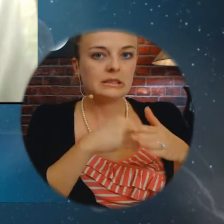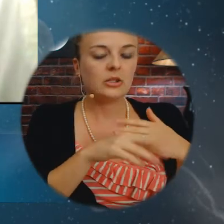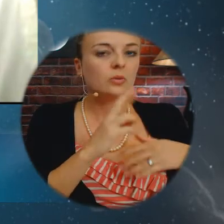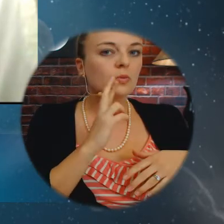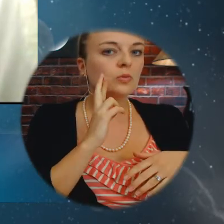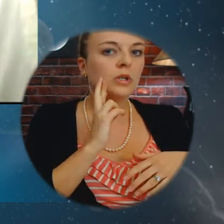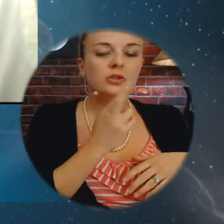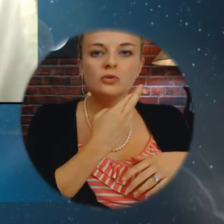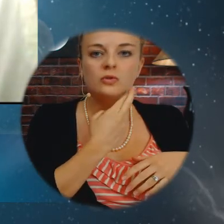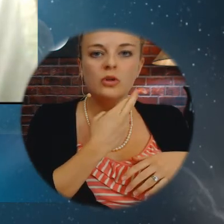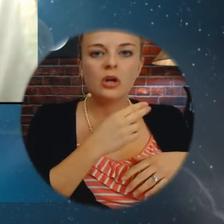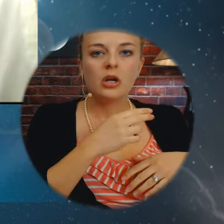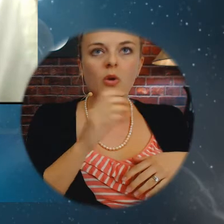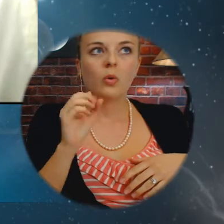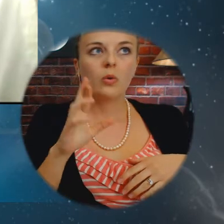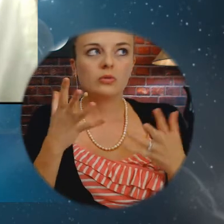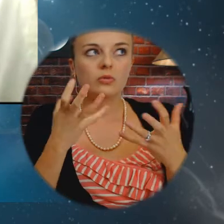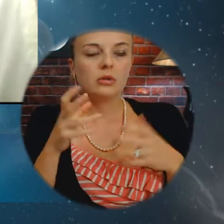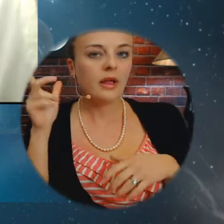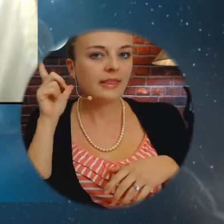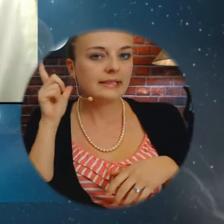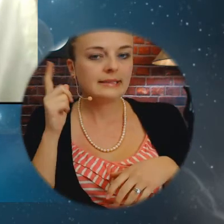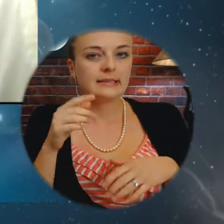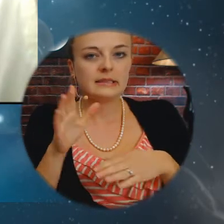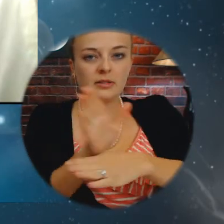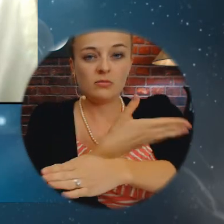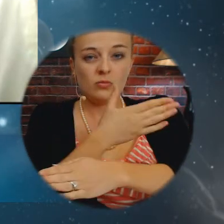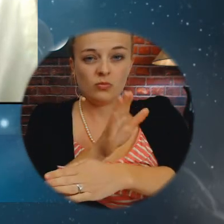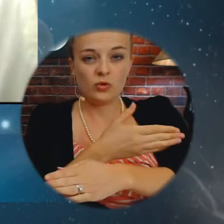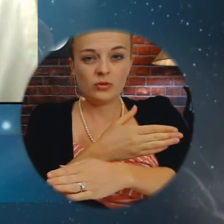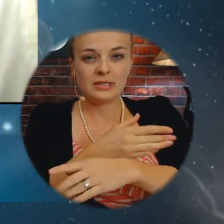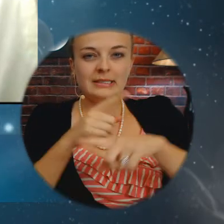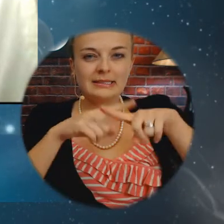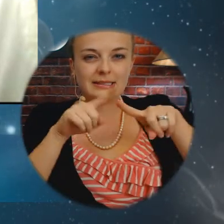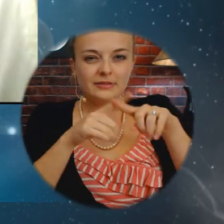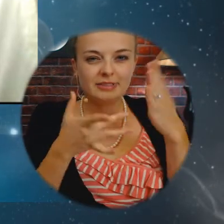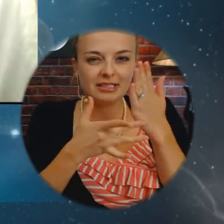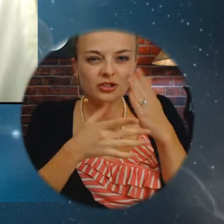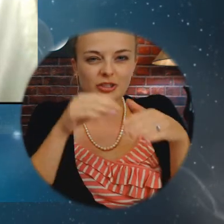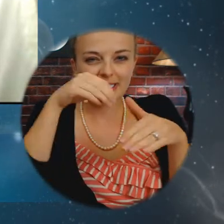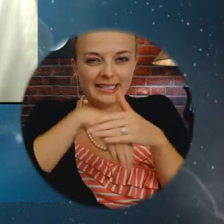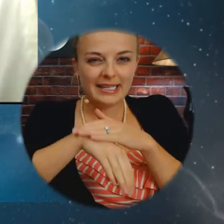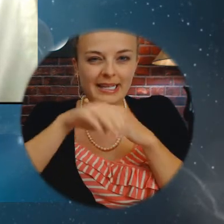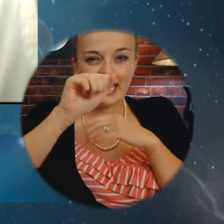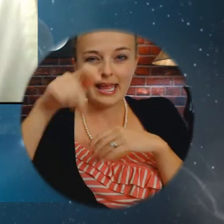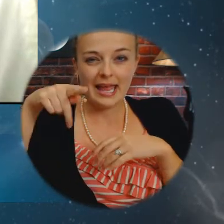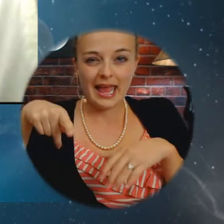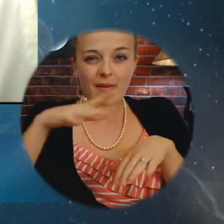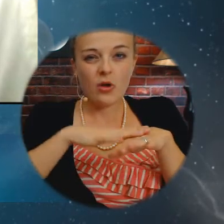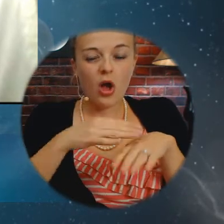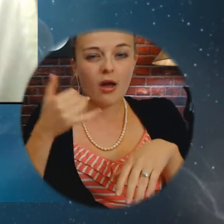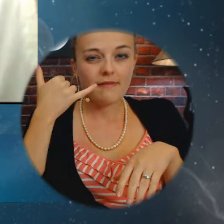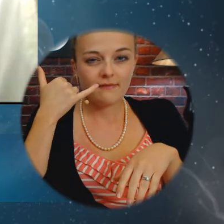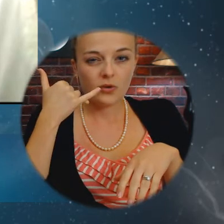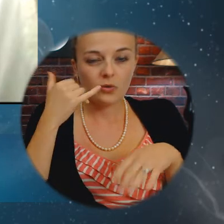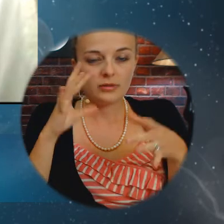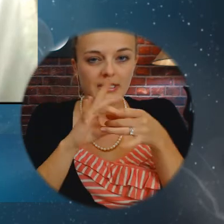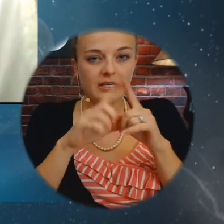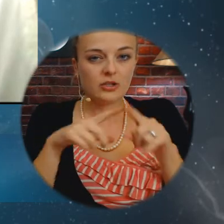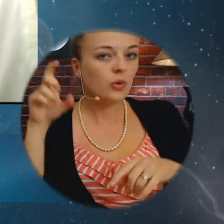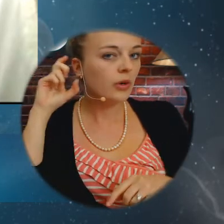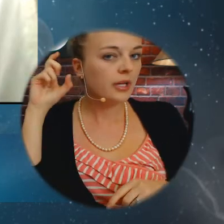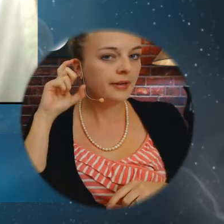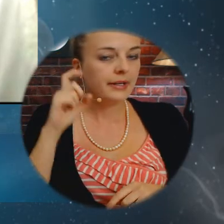listen to music or you want to do different things, we certainly have the technology built in to address those different listening environments and